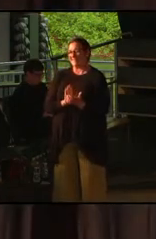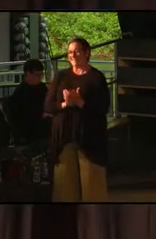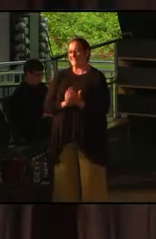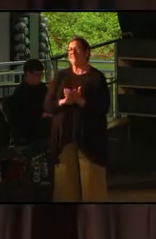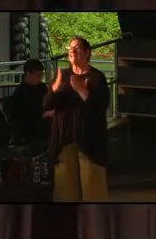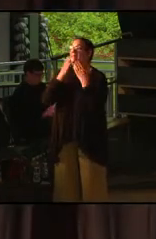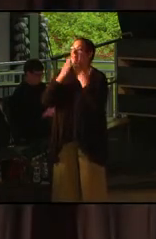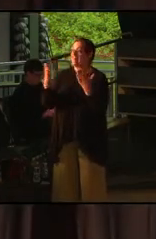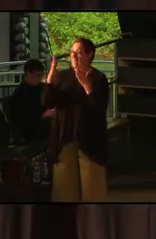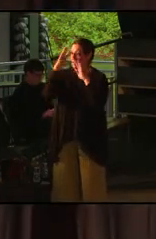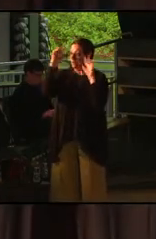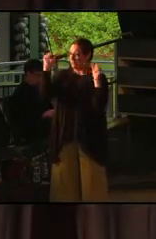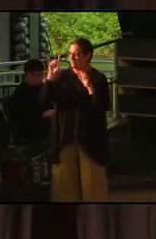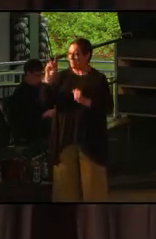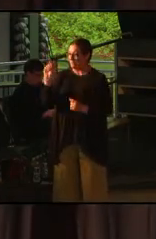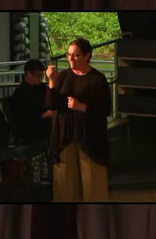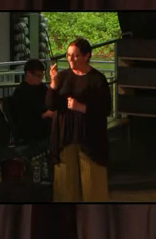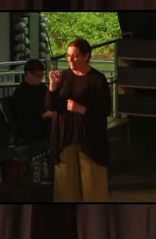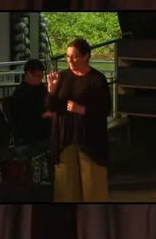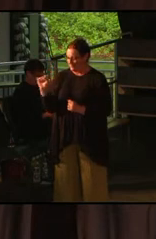Thank you, President Douglas.